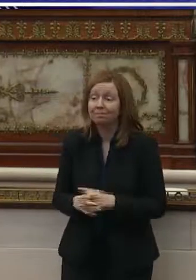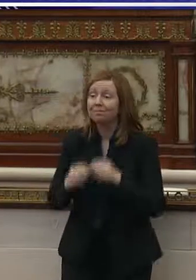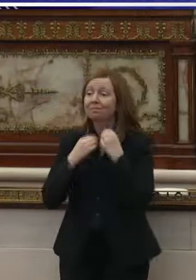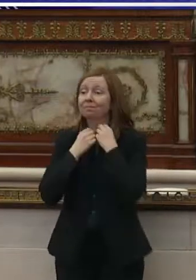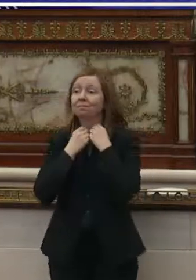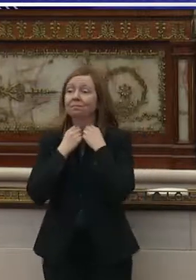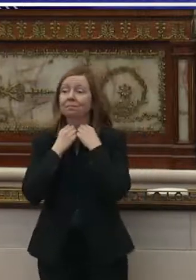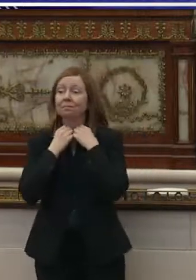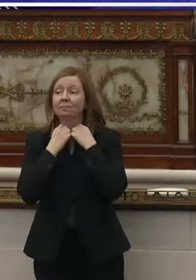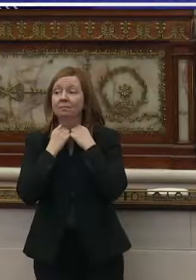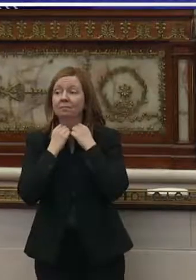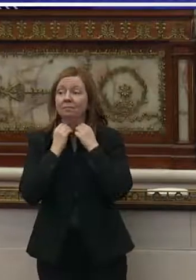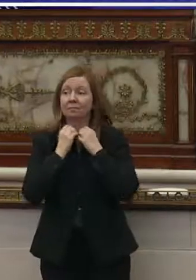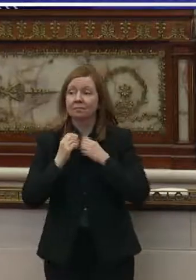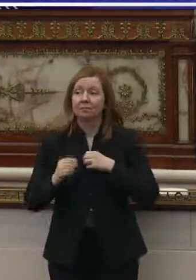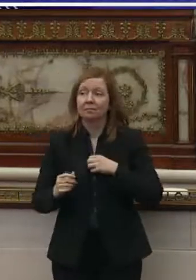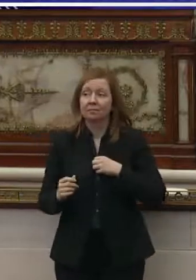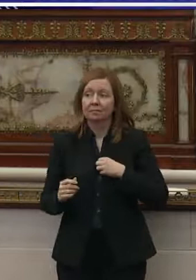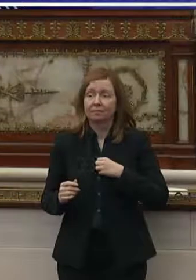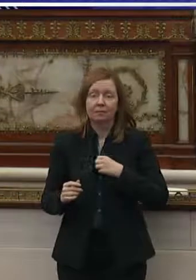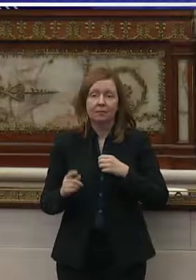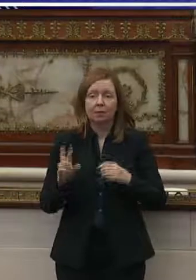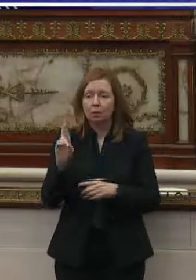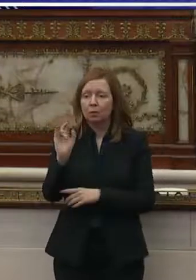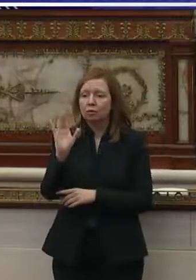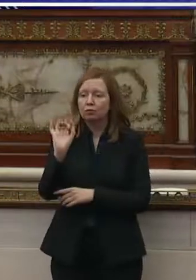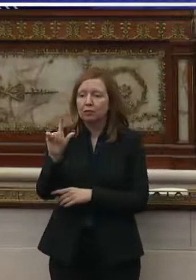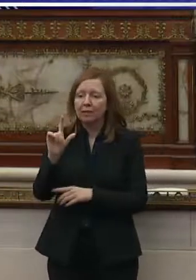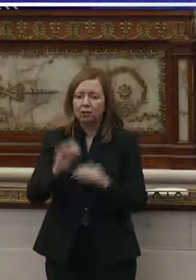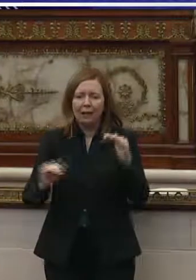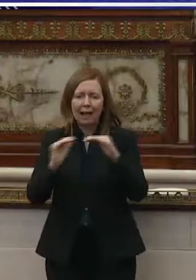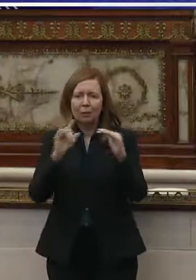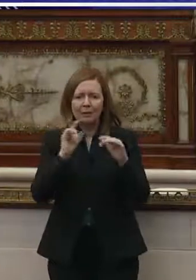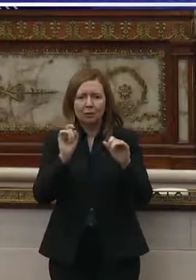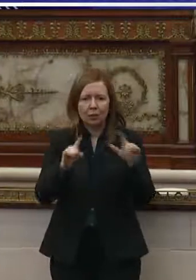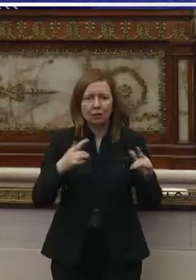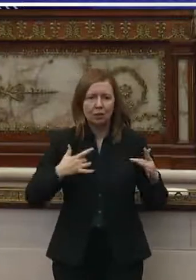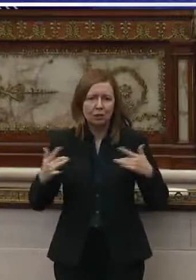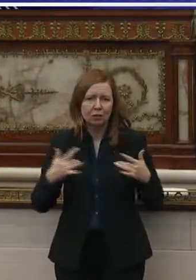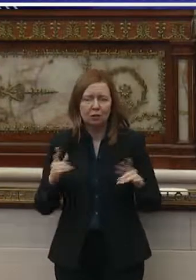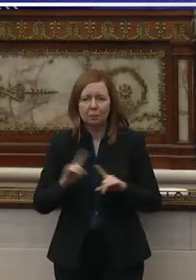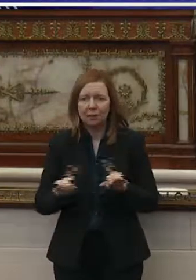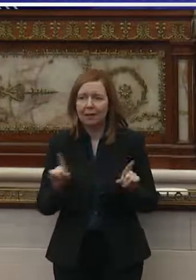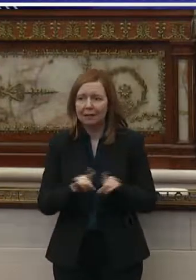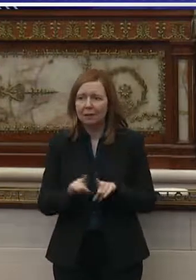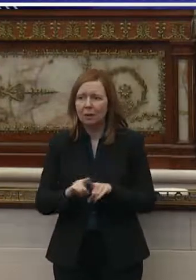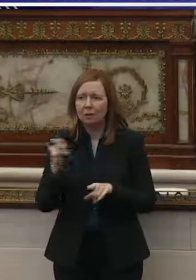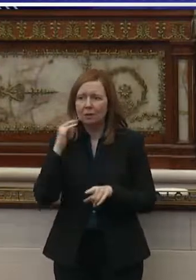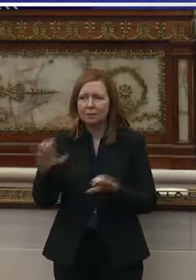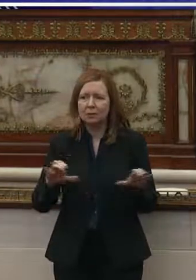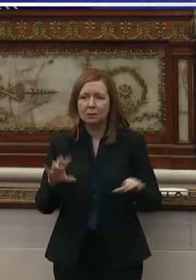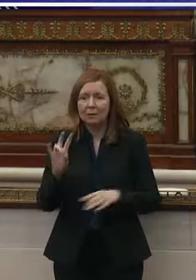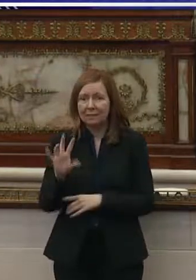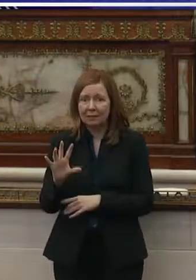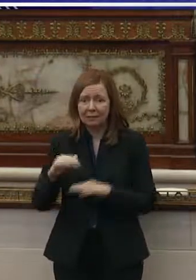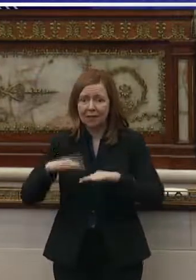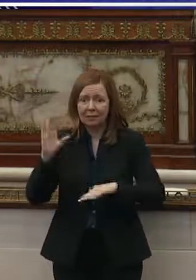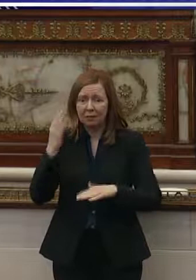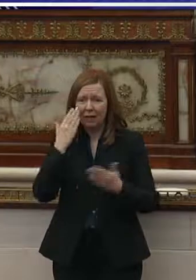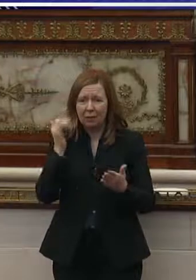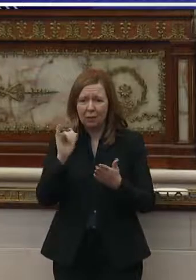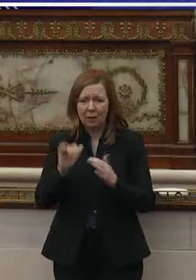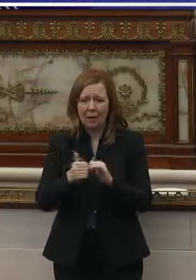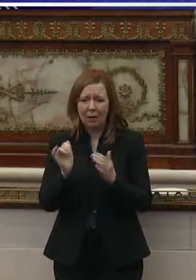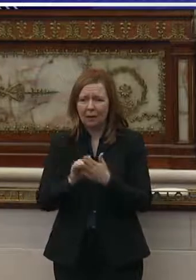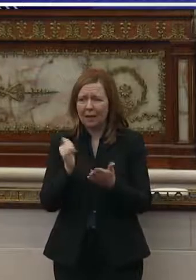Well, I mean, with the racial equity is a question and a concern, but it's also, if you do 75 and over, I don't know how that helps